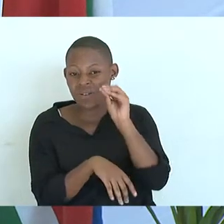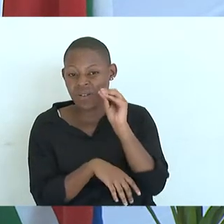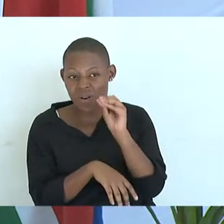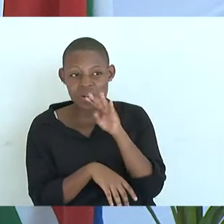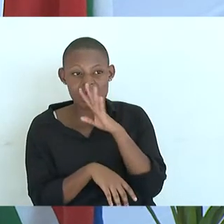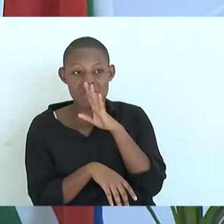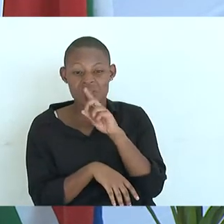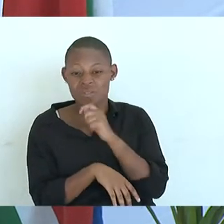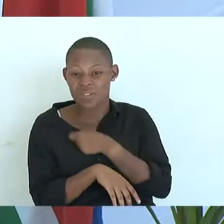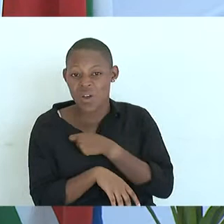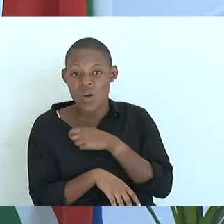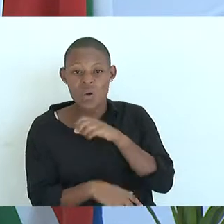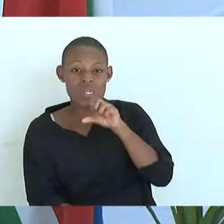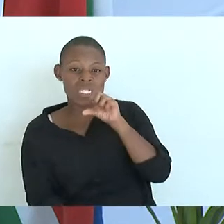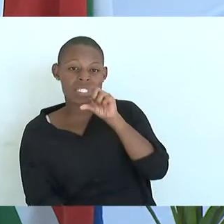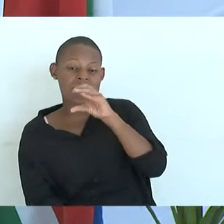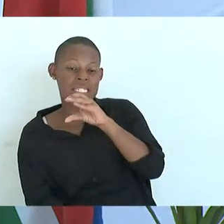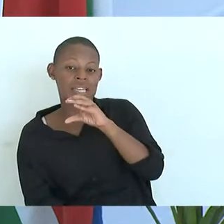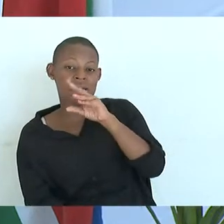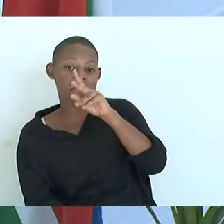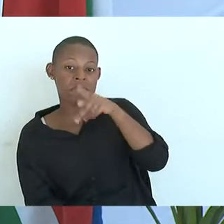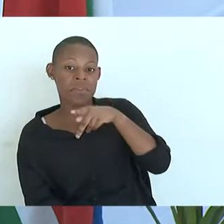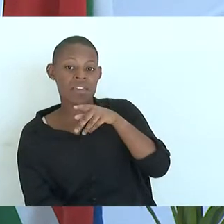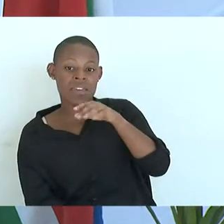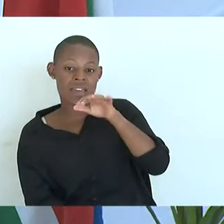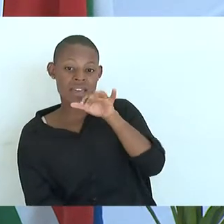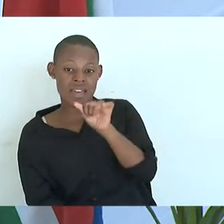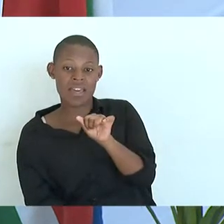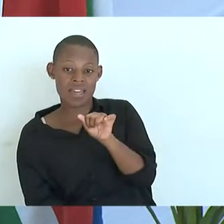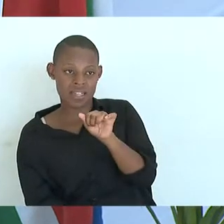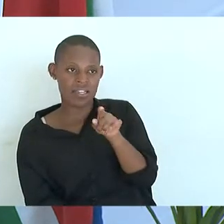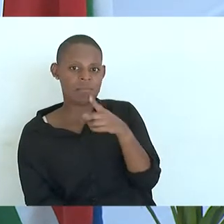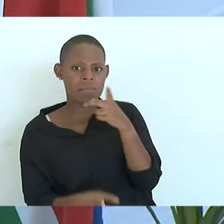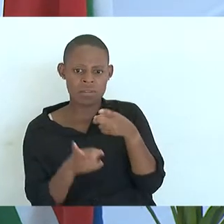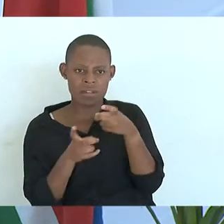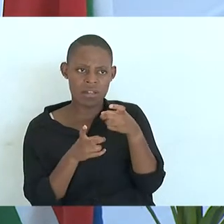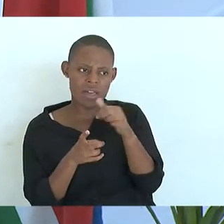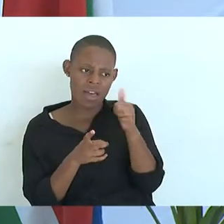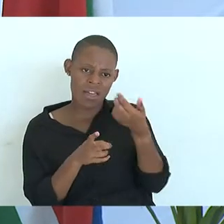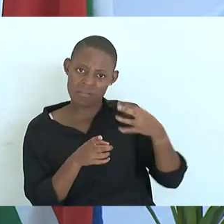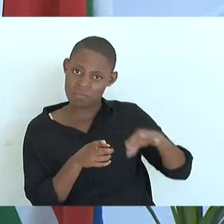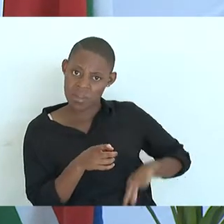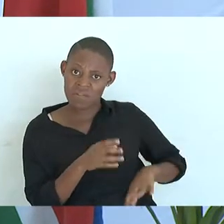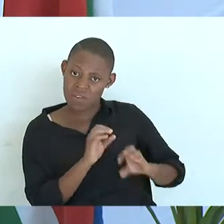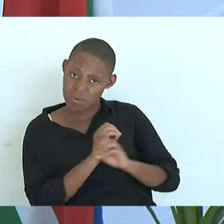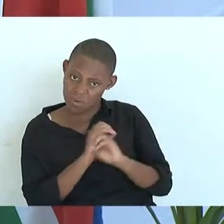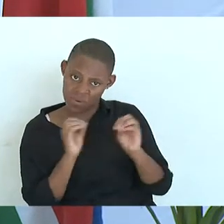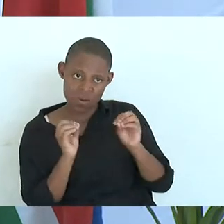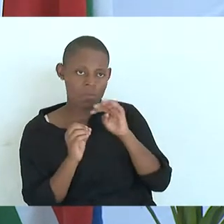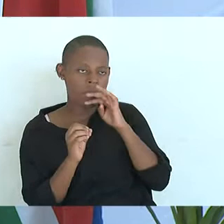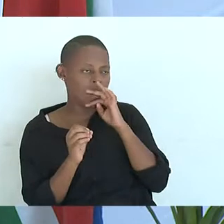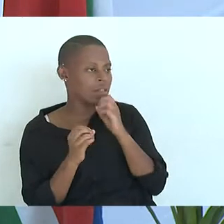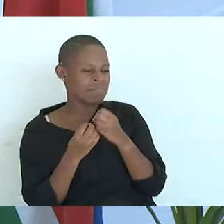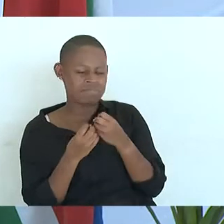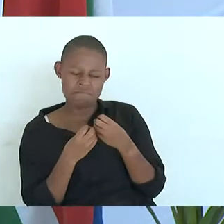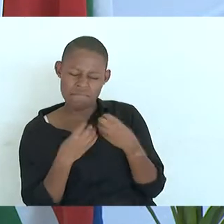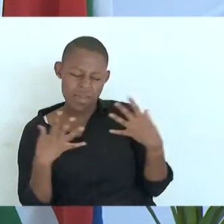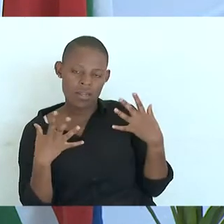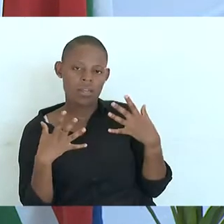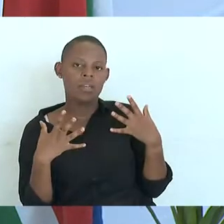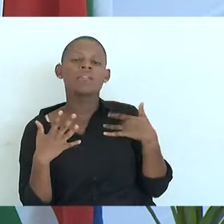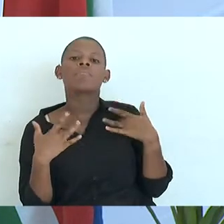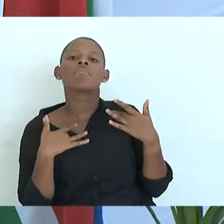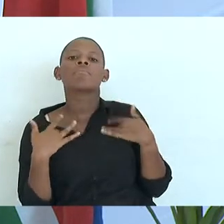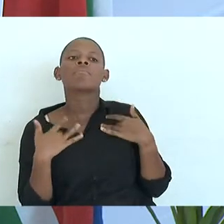or CPAs that are managing and other people are not benefiting. So we're dealing with all of those issues. We